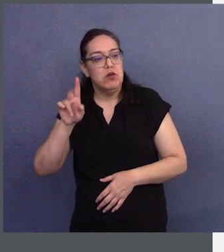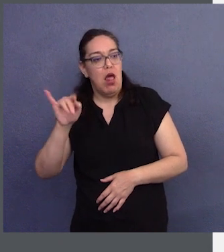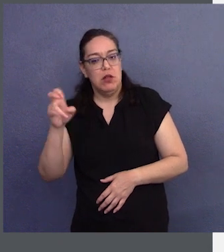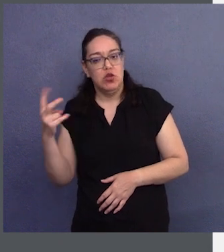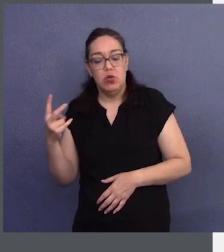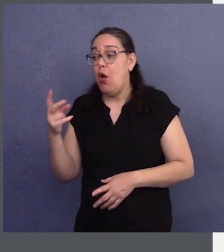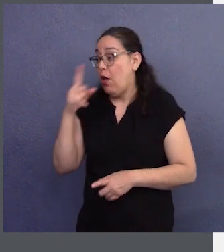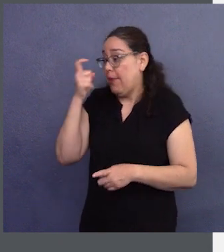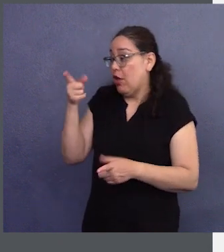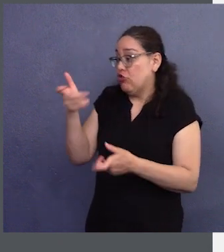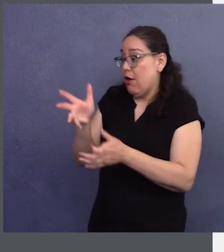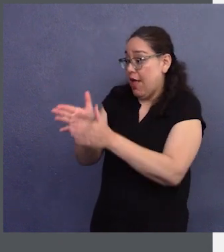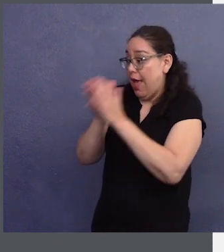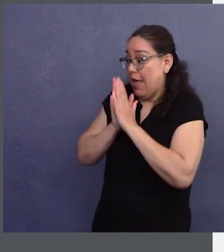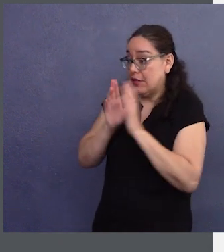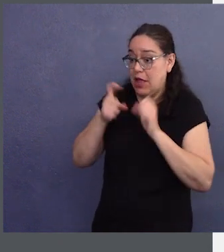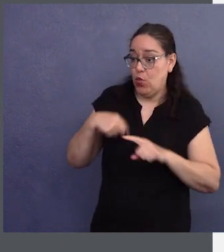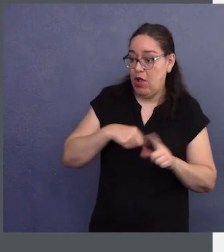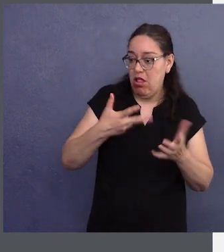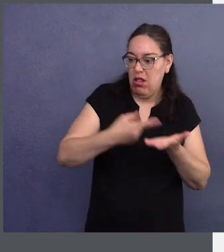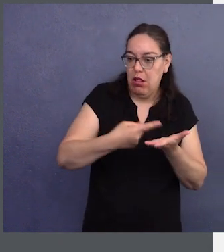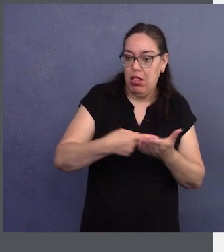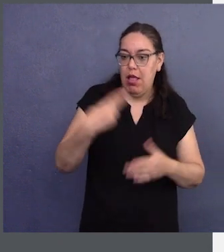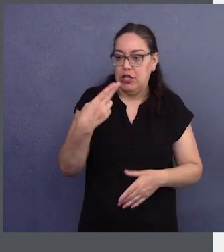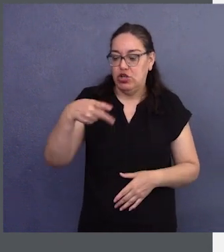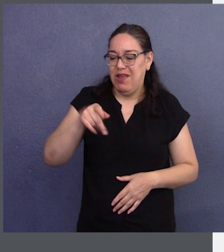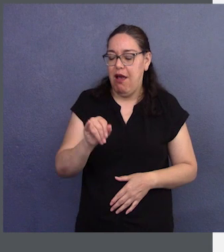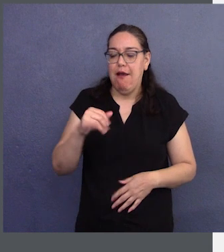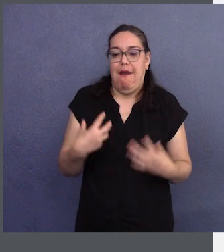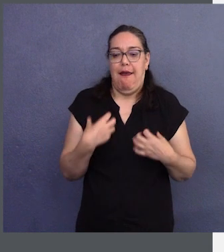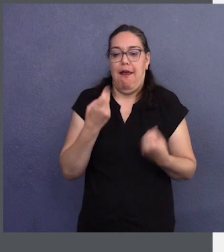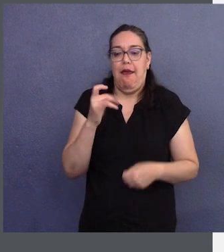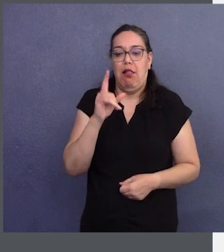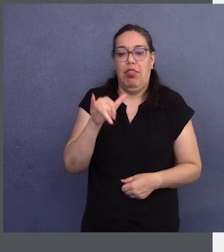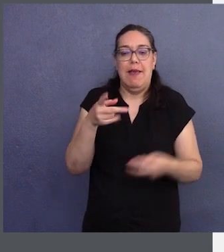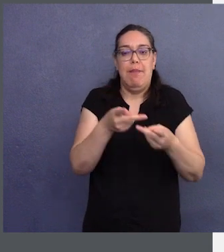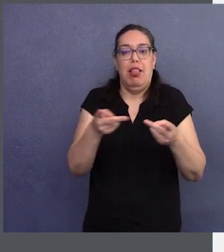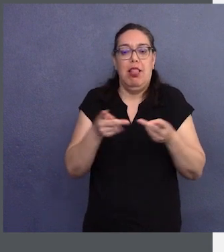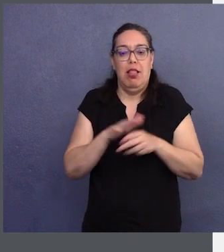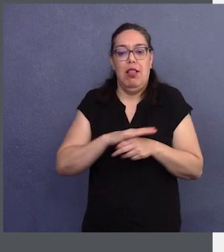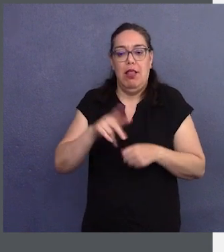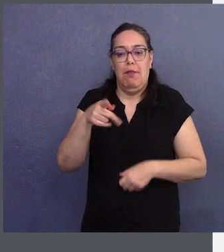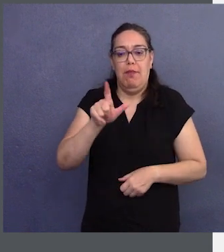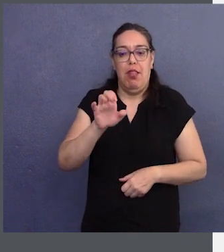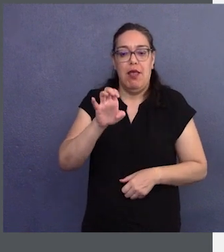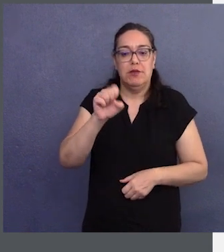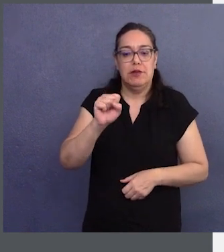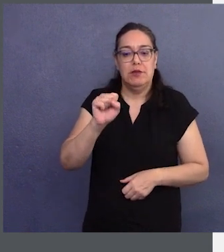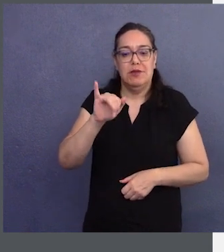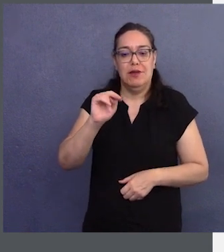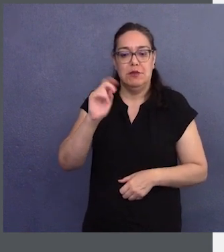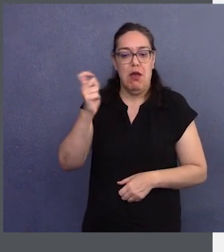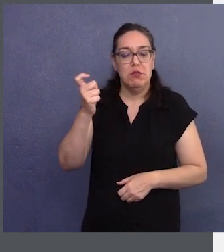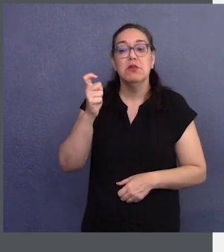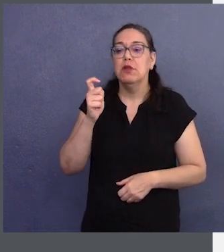that, can we just go over this Healthy Places Index then? Yeah, sure. Is that okay? Yeah, let's, because this is kind of like one of